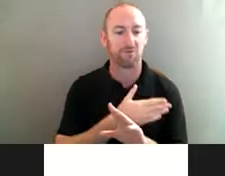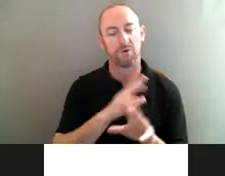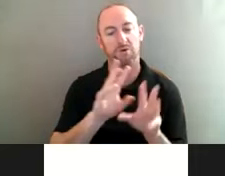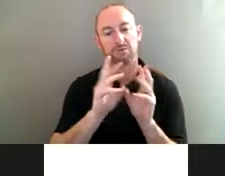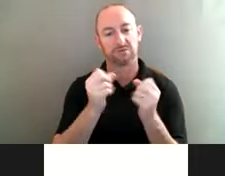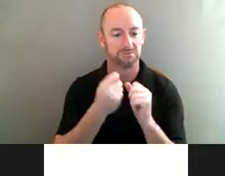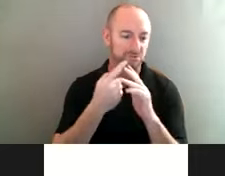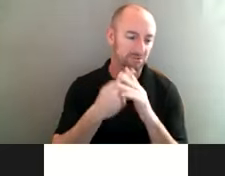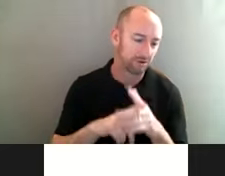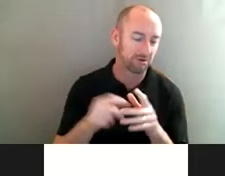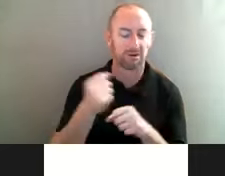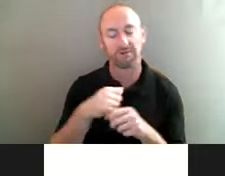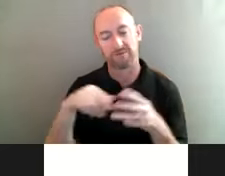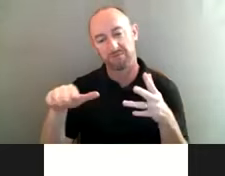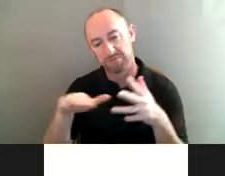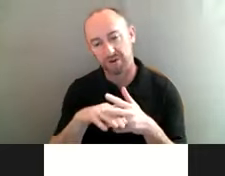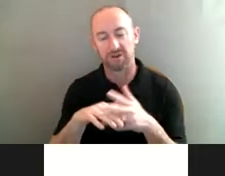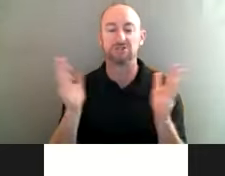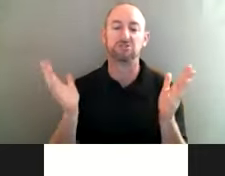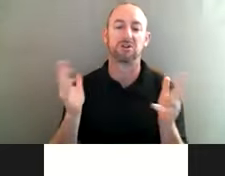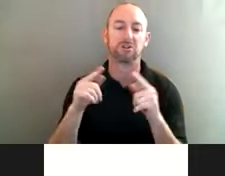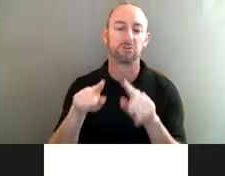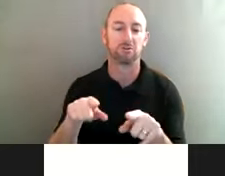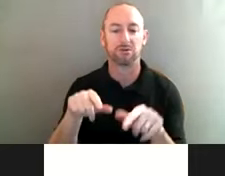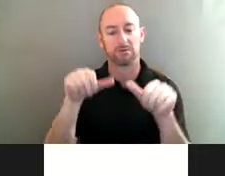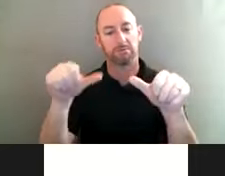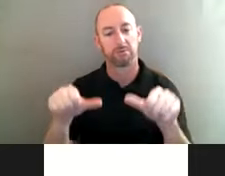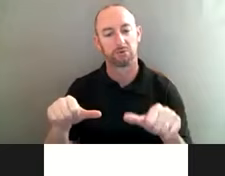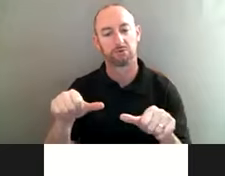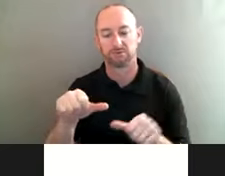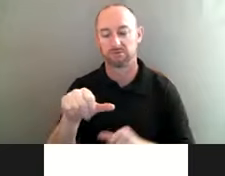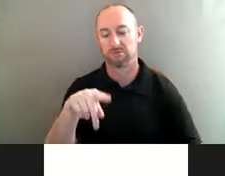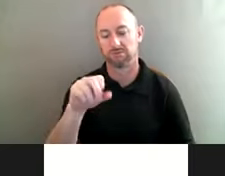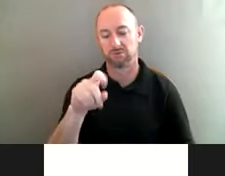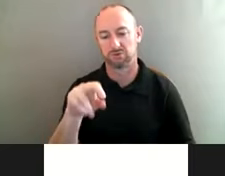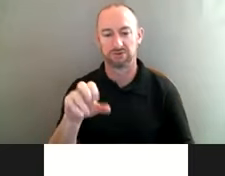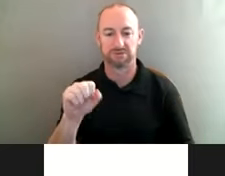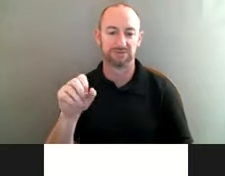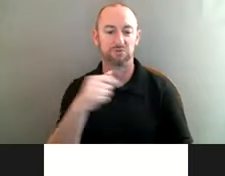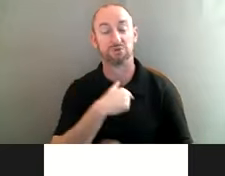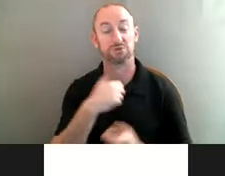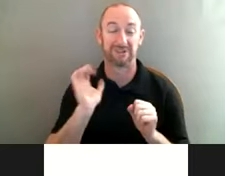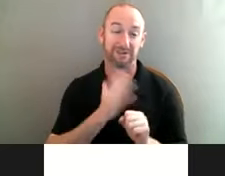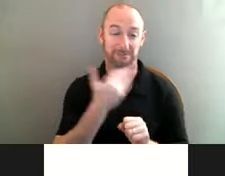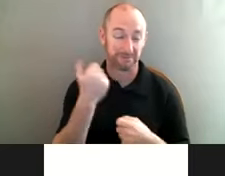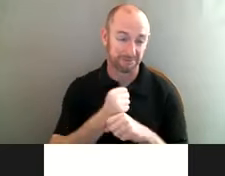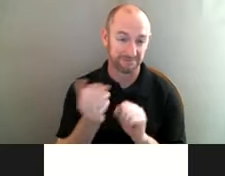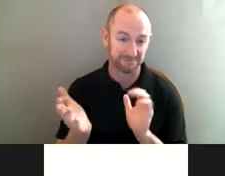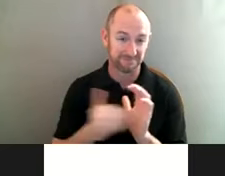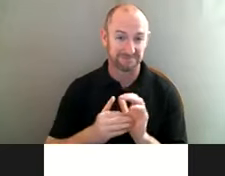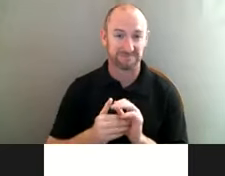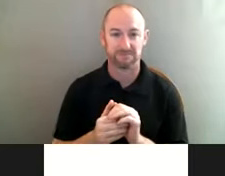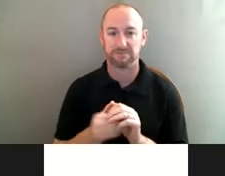breaks and chatting at the poster sessions. So we did try to recreate that as best as we could. We couldn't